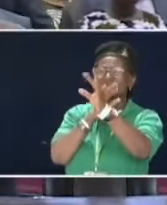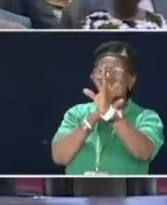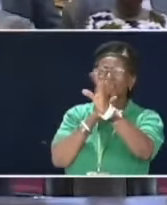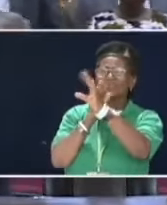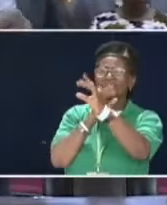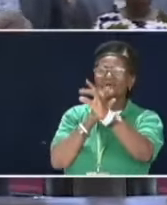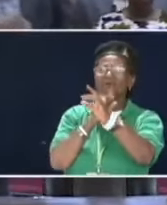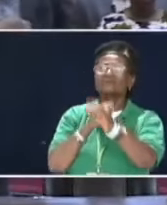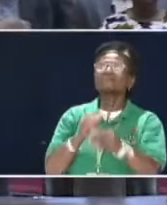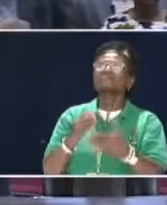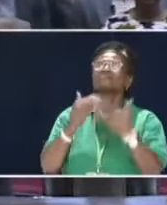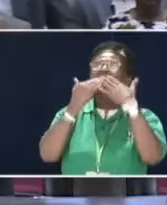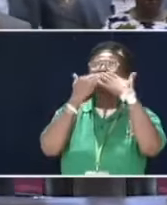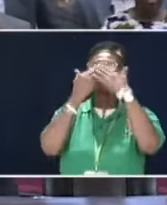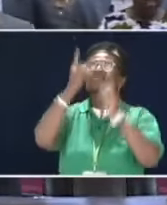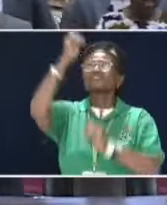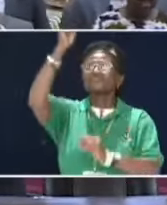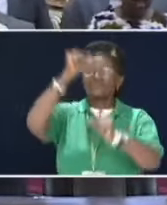Thank you, Father.